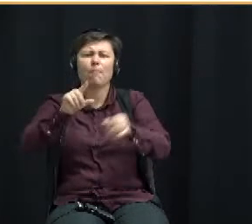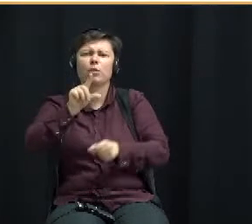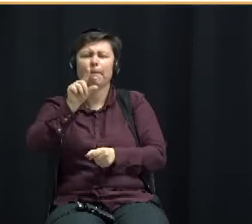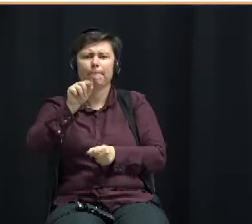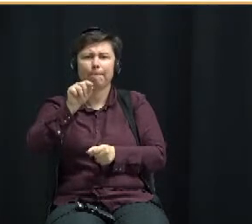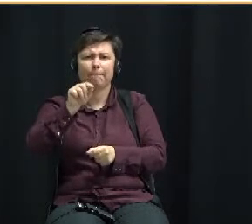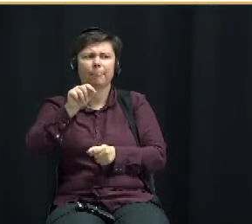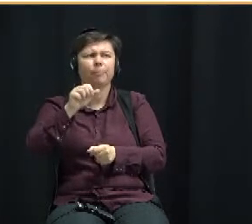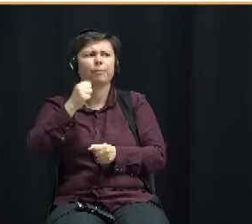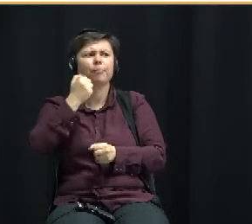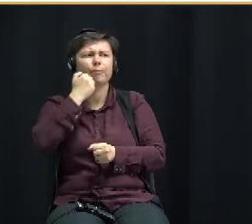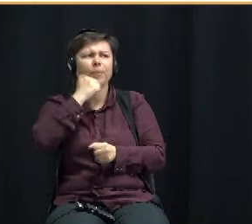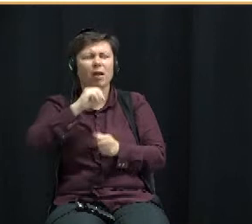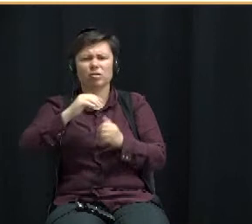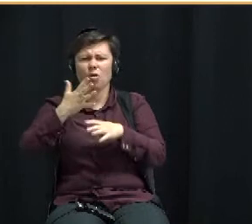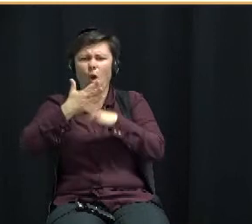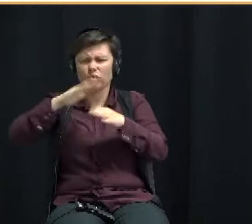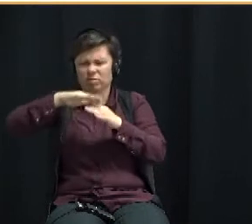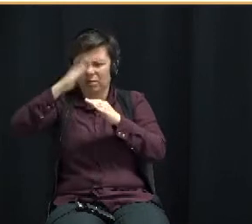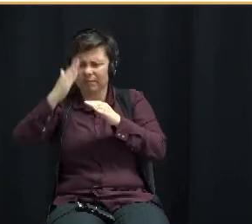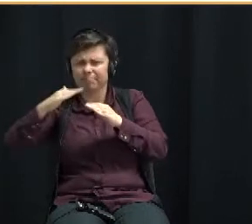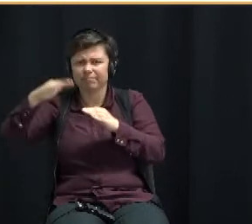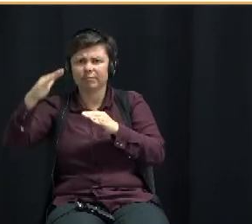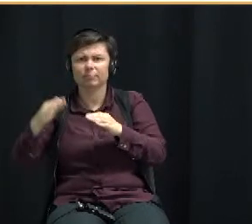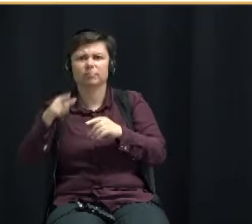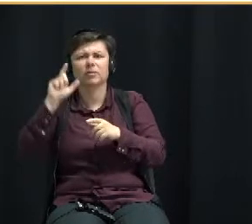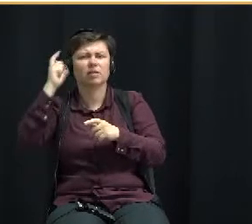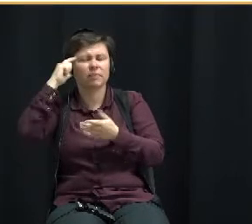hill in the middle of Oslo by our old